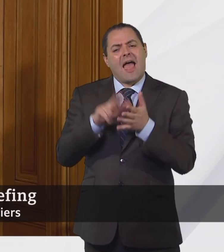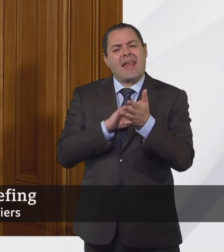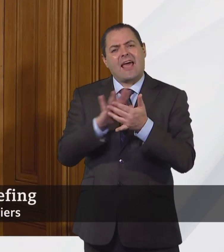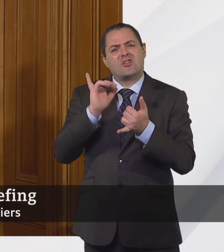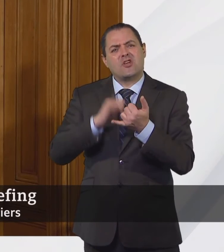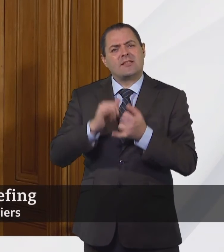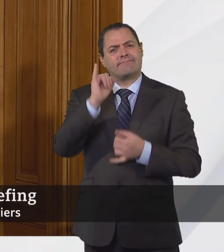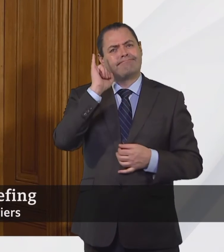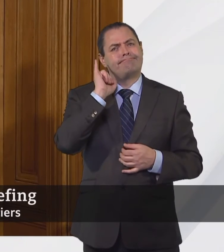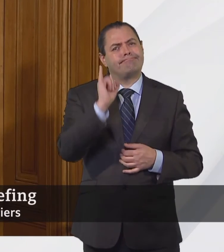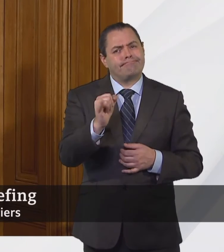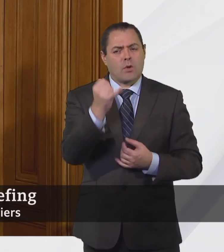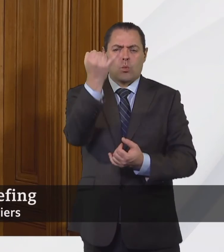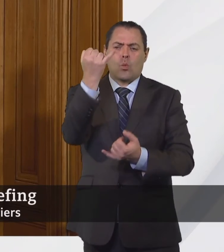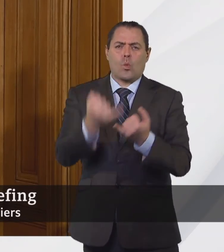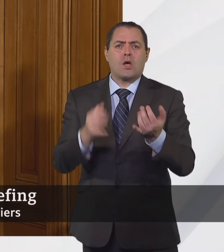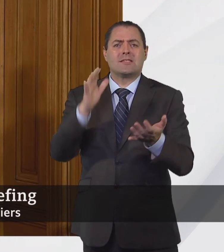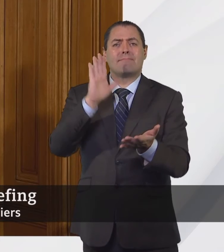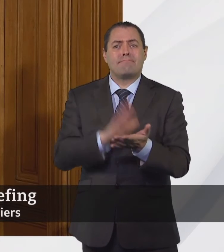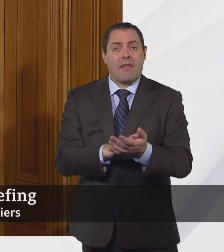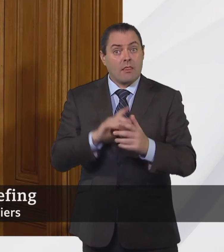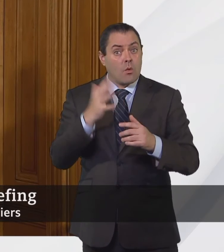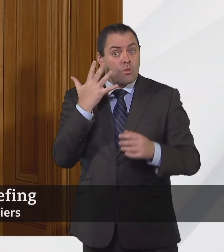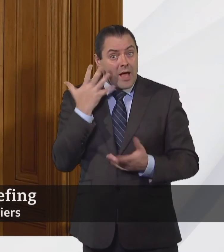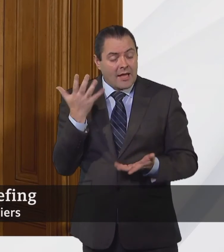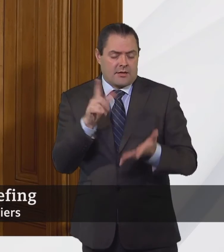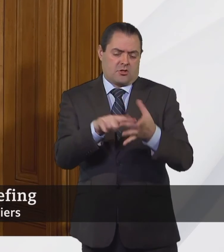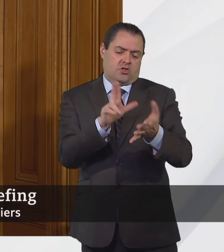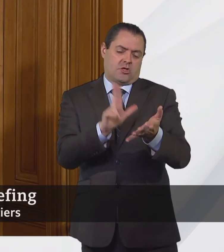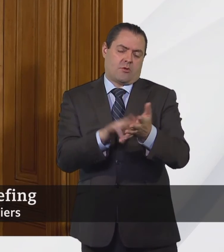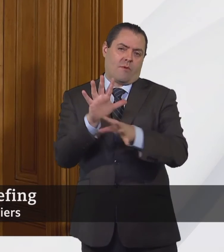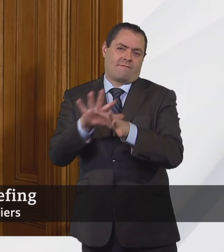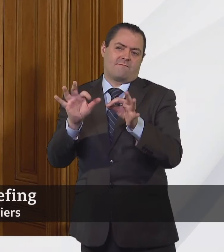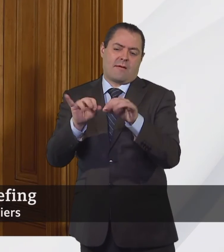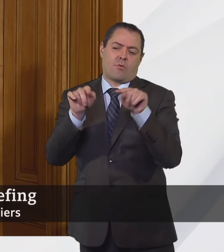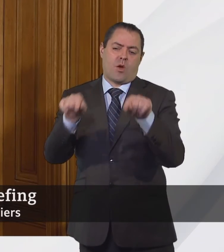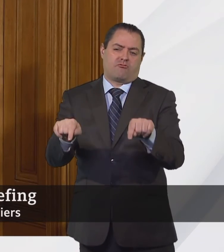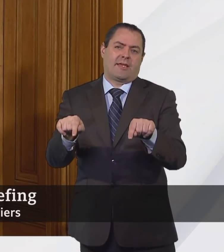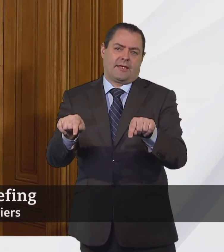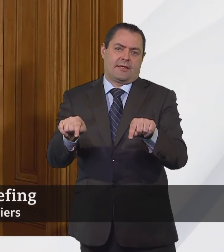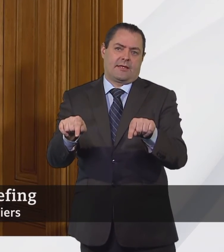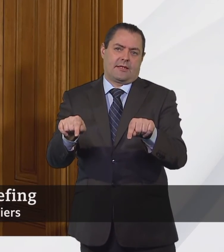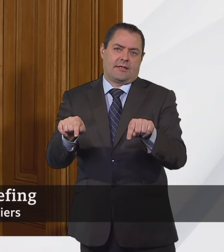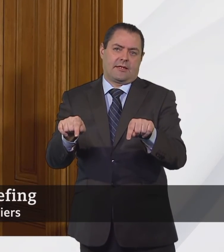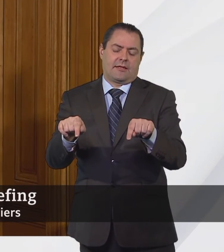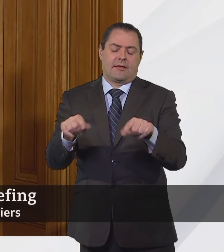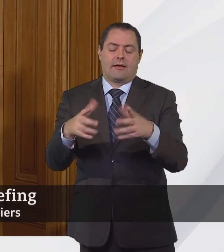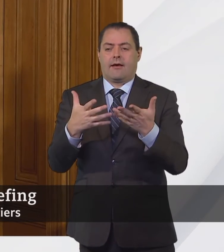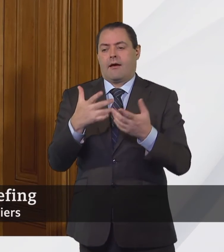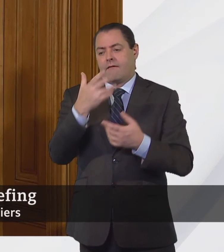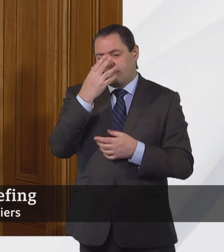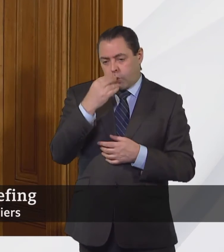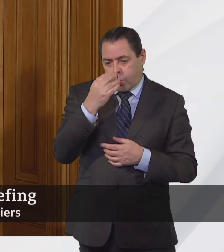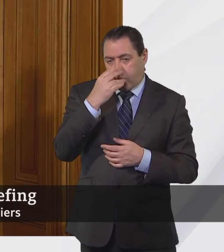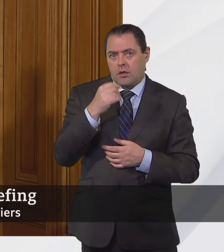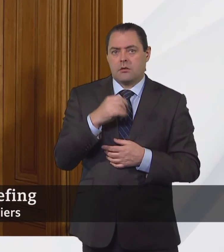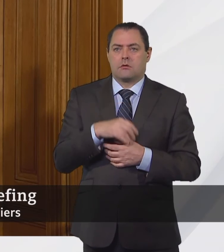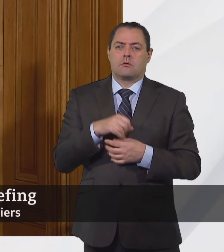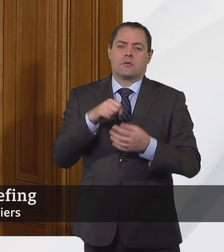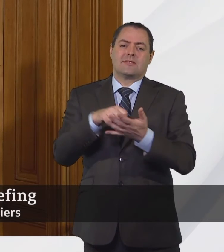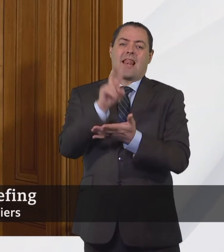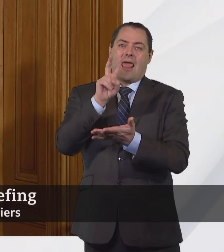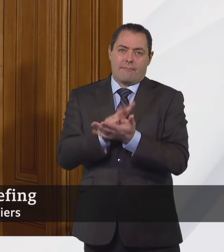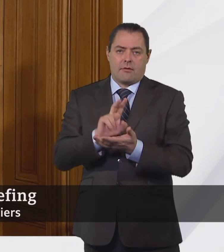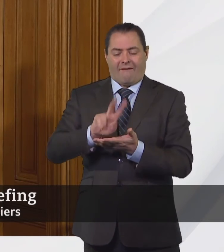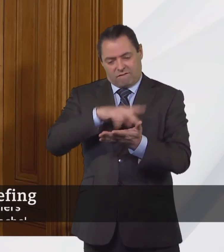isn't particularly easy usually, for a whole bunch of reasons that everybody again knows, ranging from more pneumonias through to more slips and falls. So